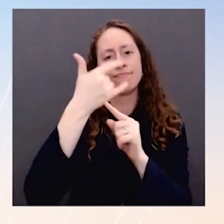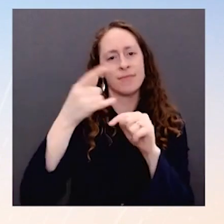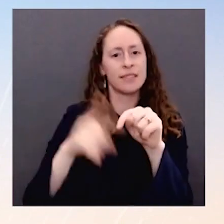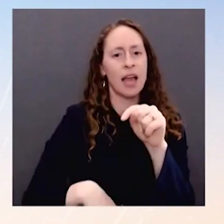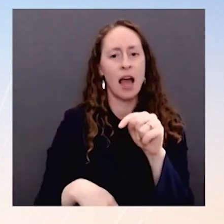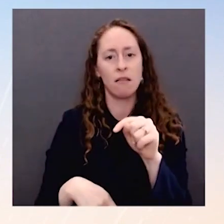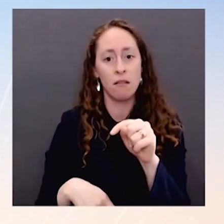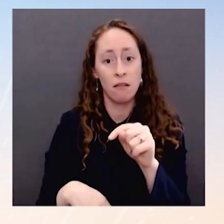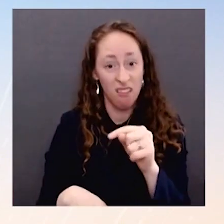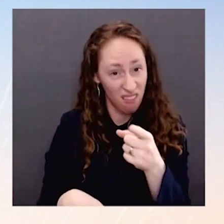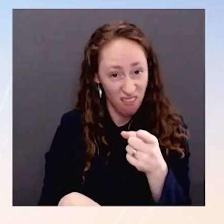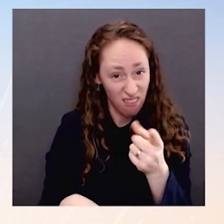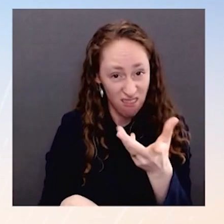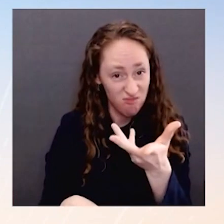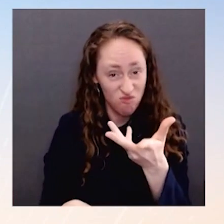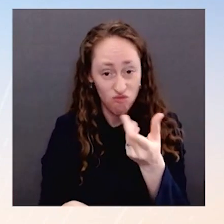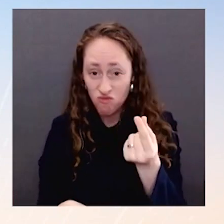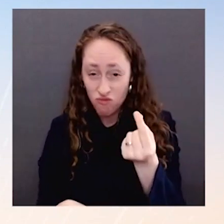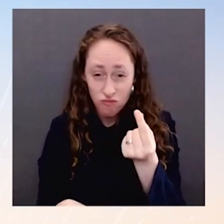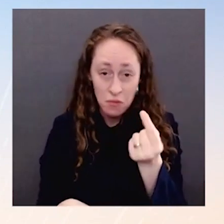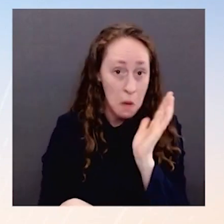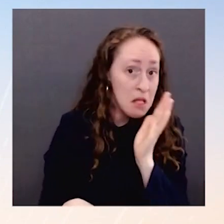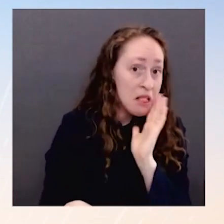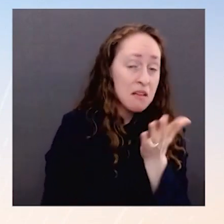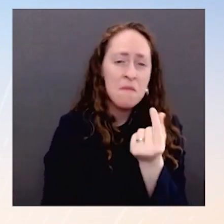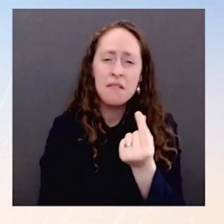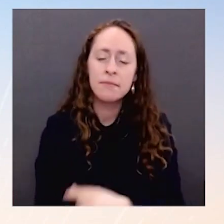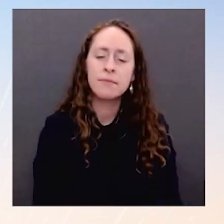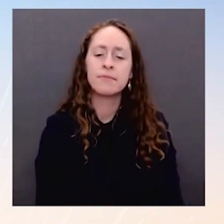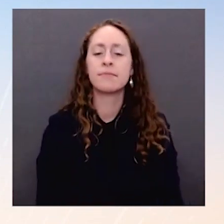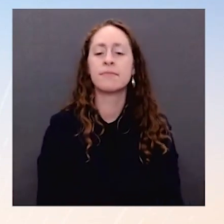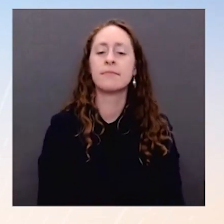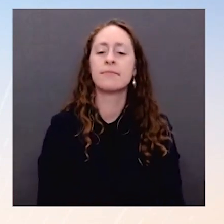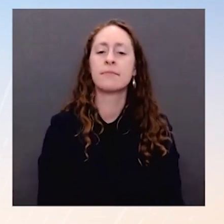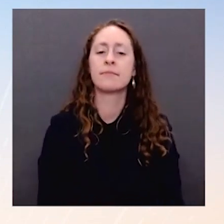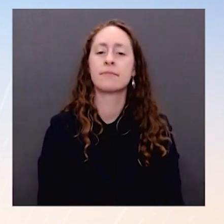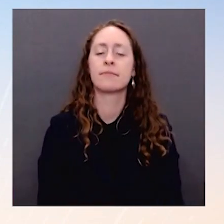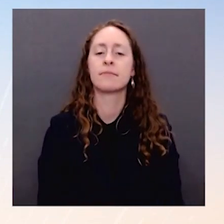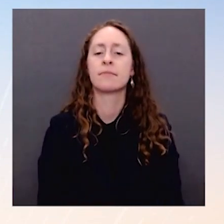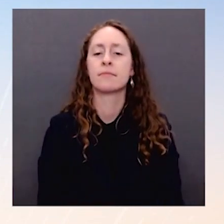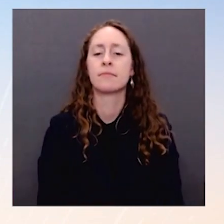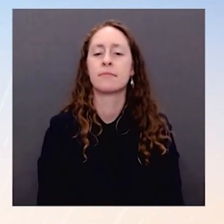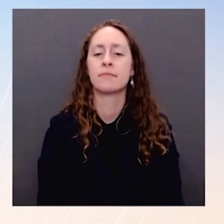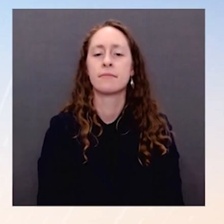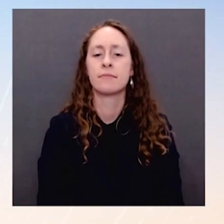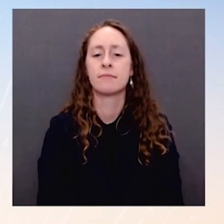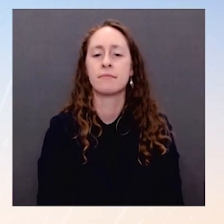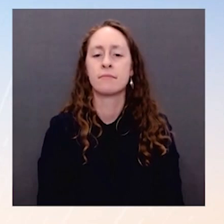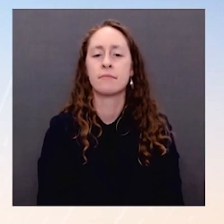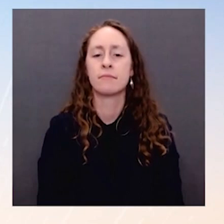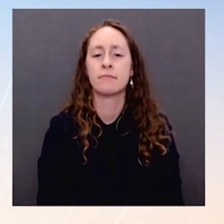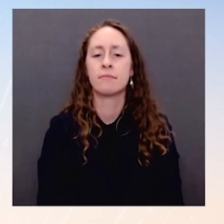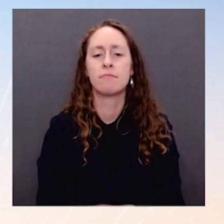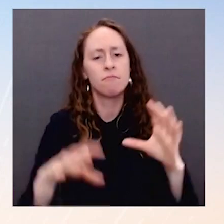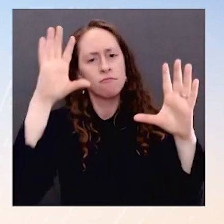has been very clear that he is not intending to send U.S. troops to fight a war with Russia. And I think what's important to note here is that is